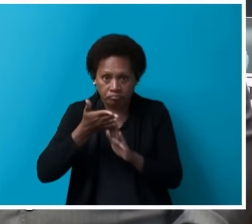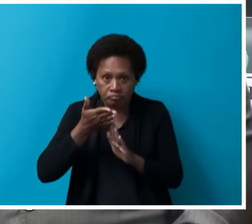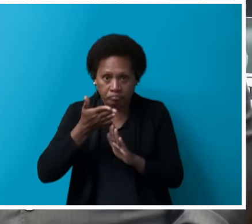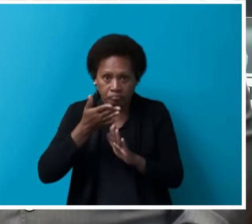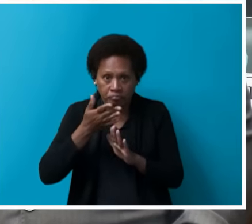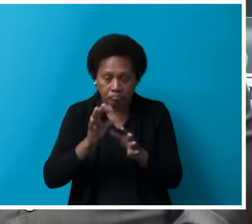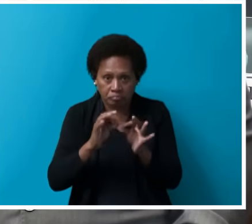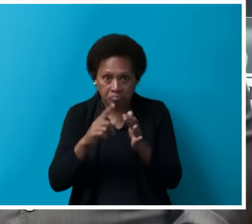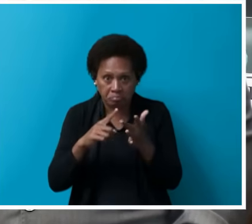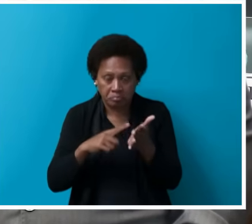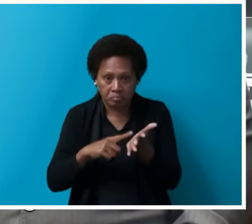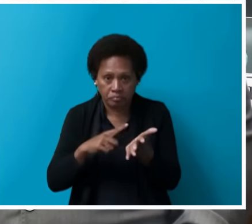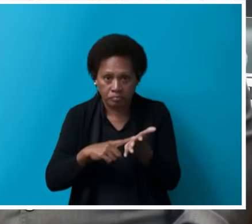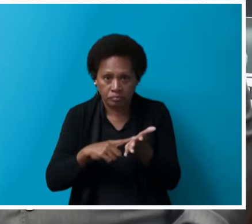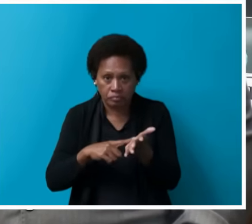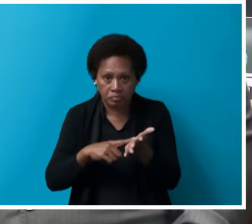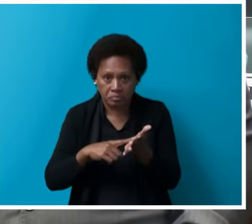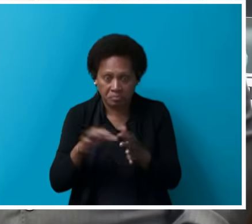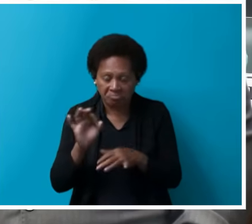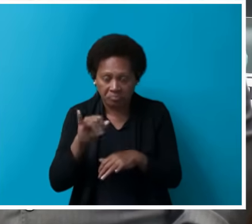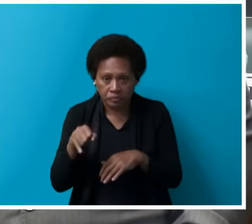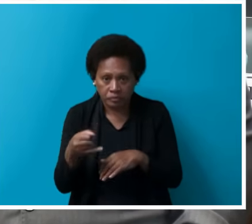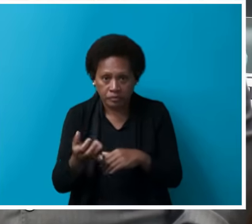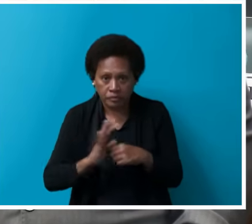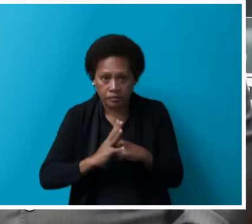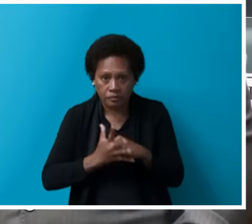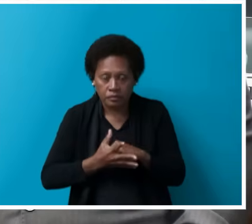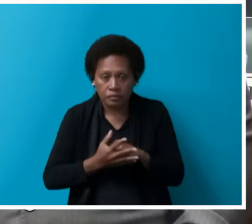COVID. It is not just COVID, it was building up